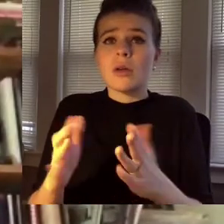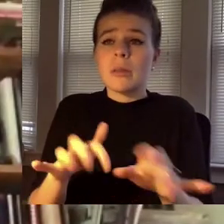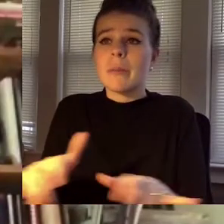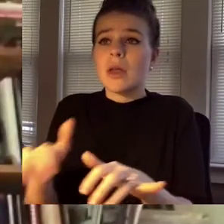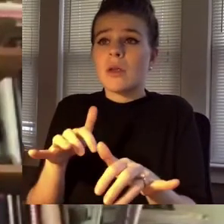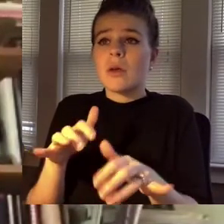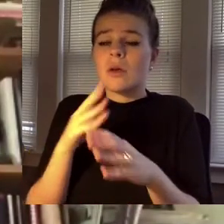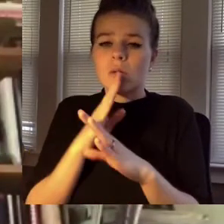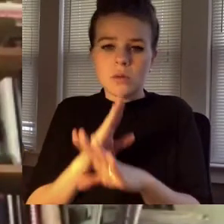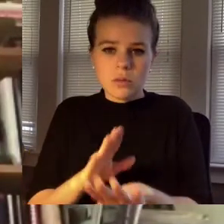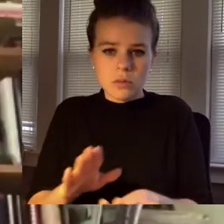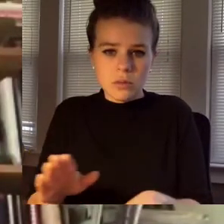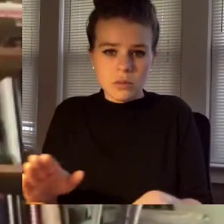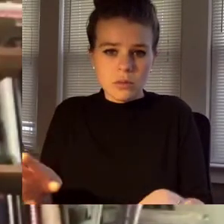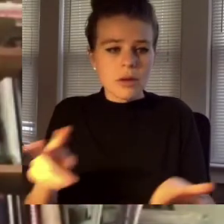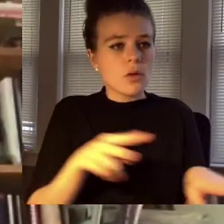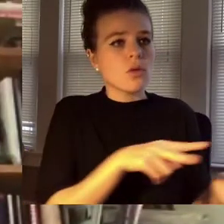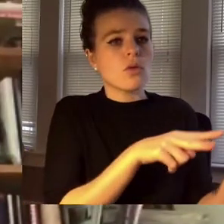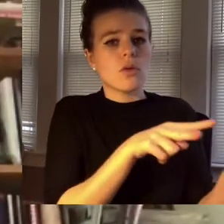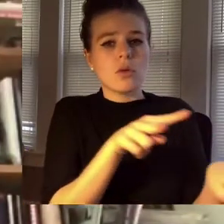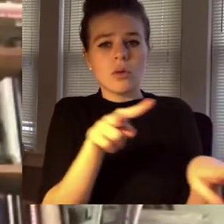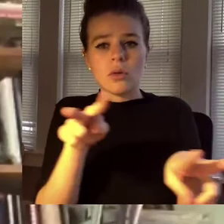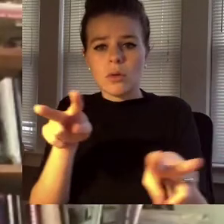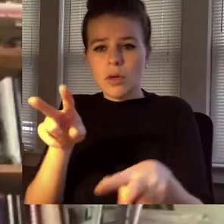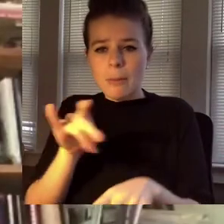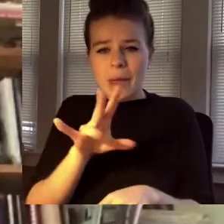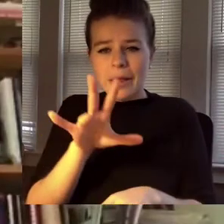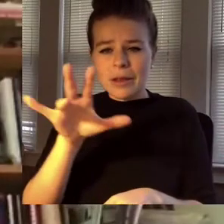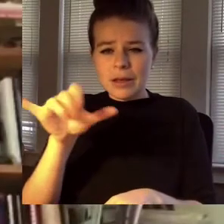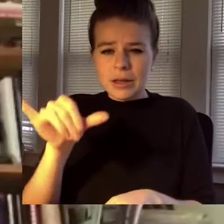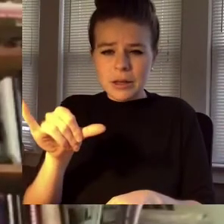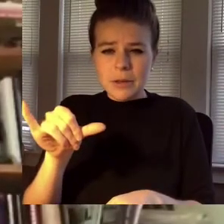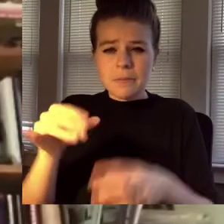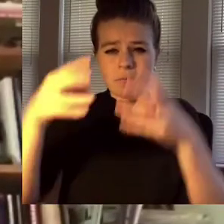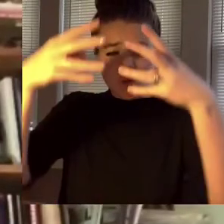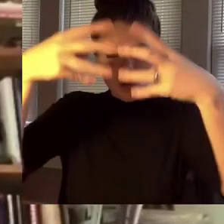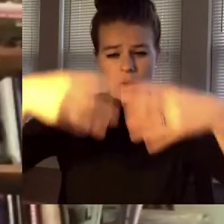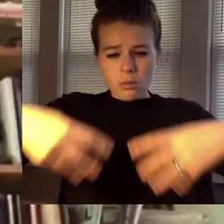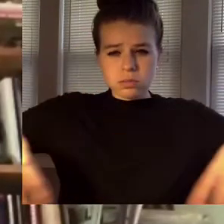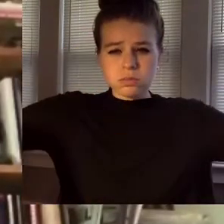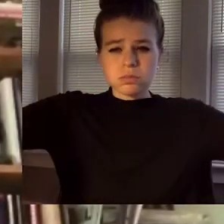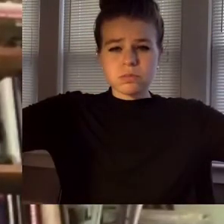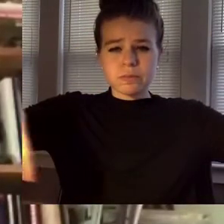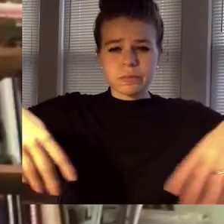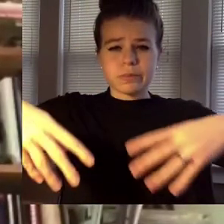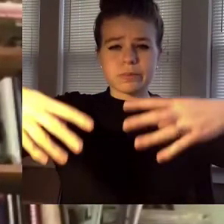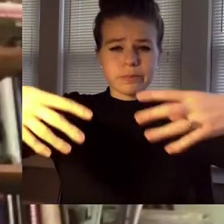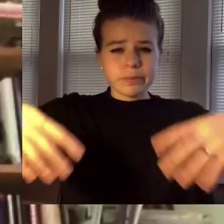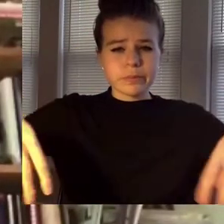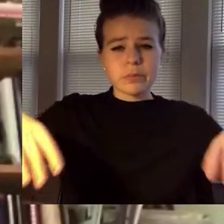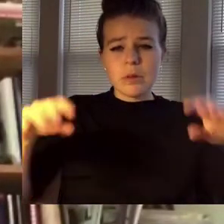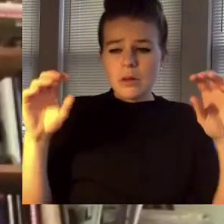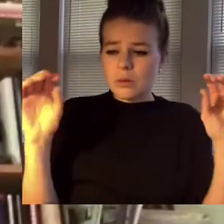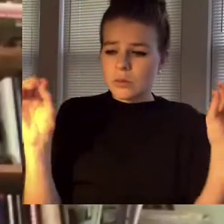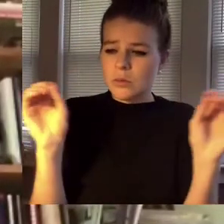stare at the balcony. The curtain flaps as usual, but no sound, no